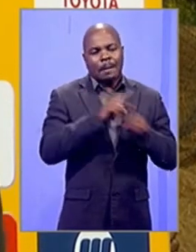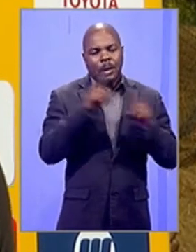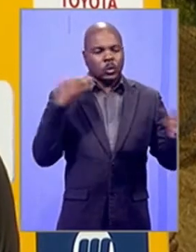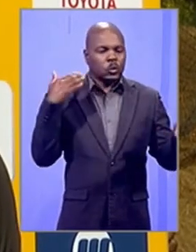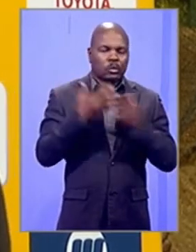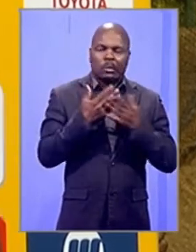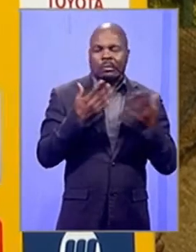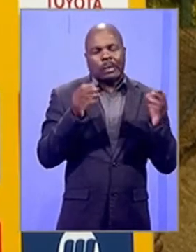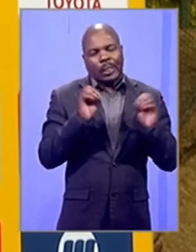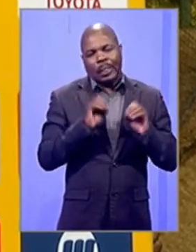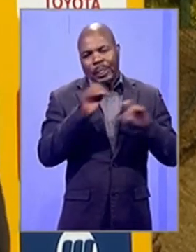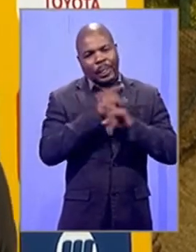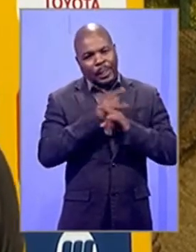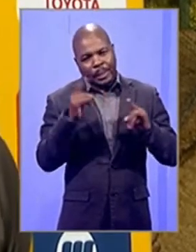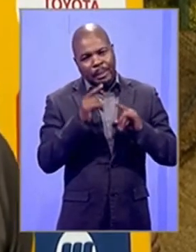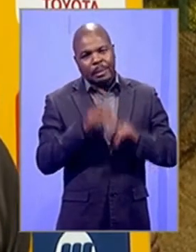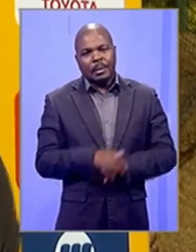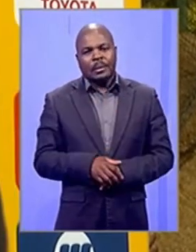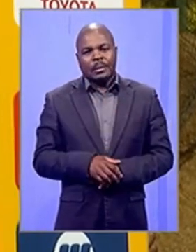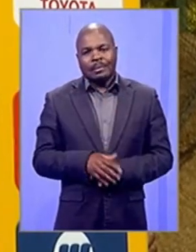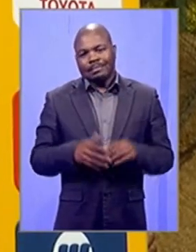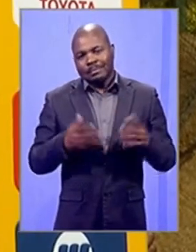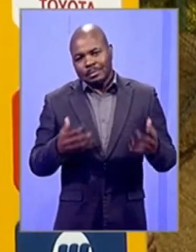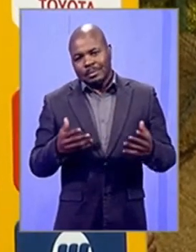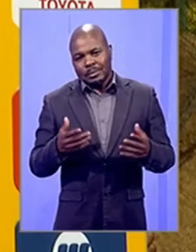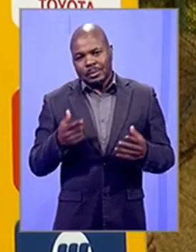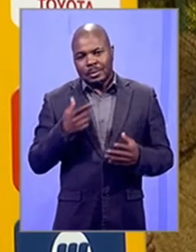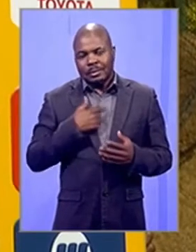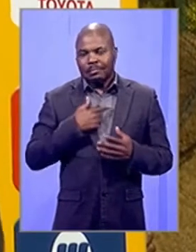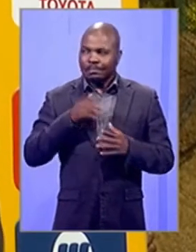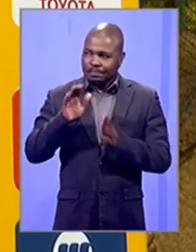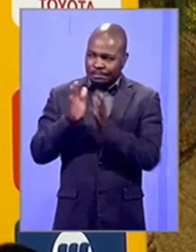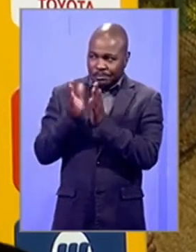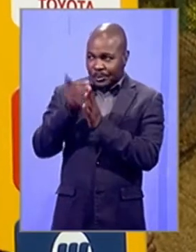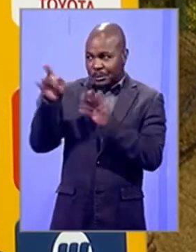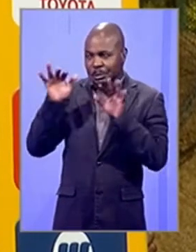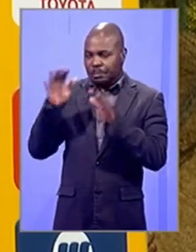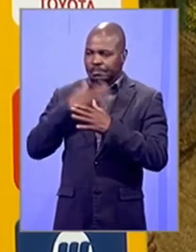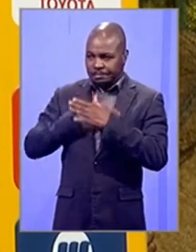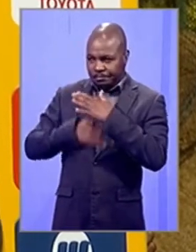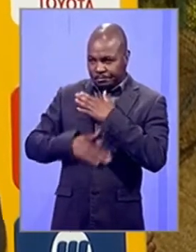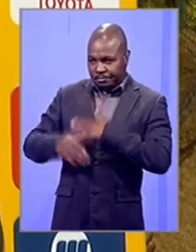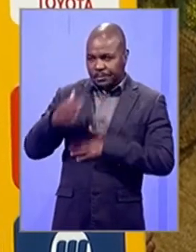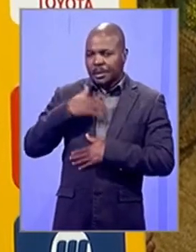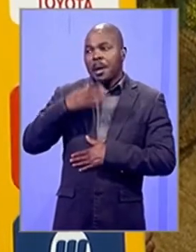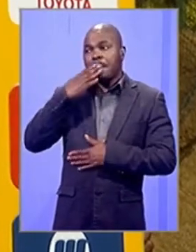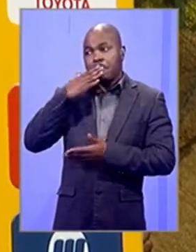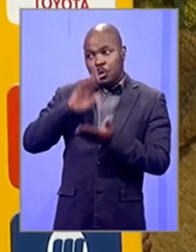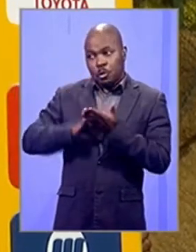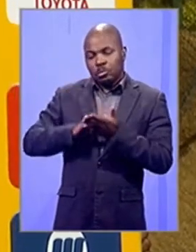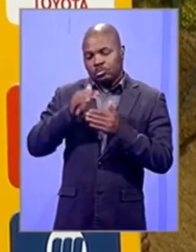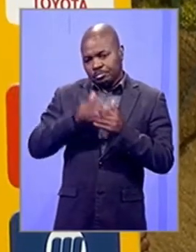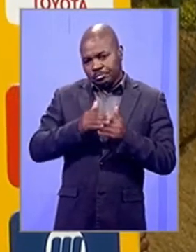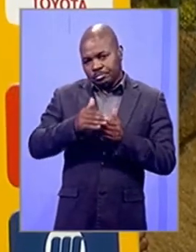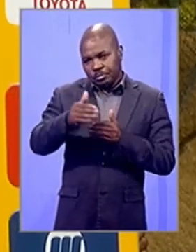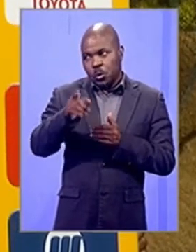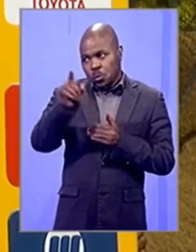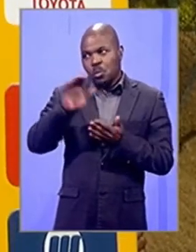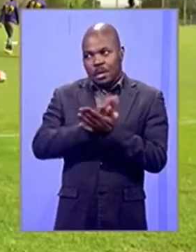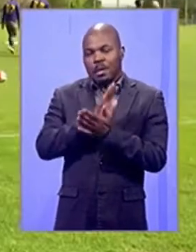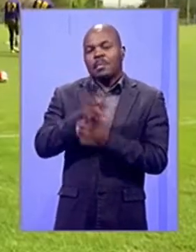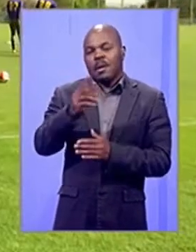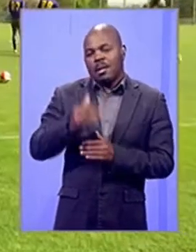gone well for us. And we just ask them for patience, and we promise to make them happy